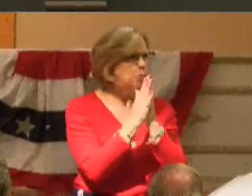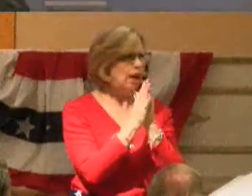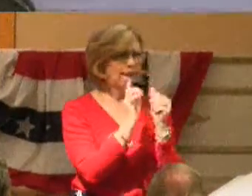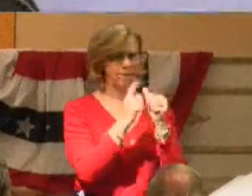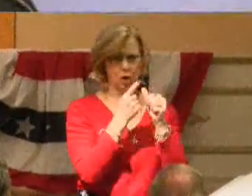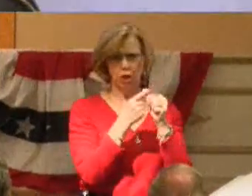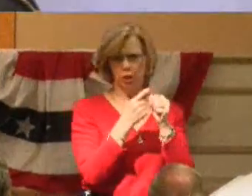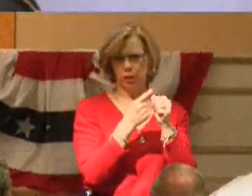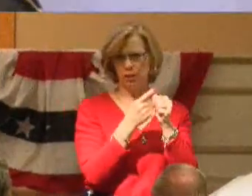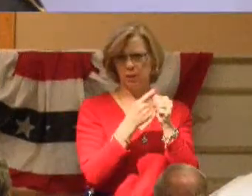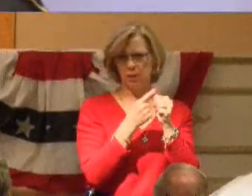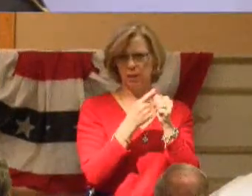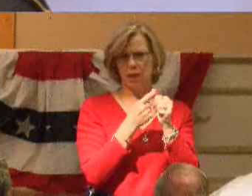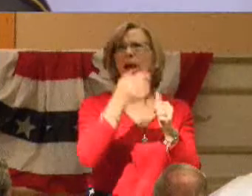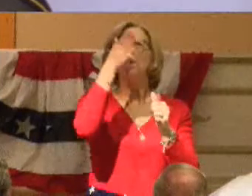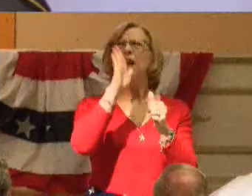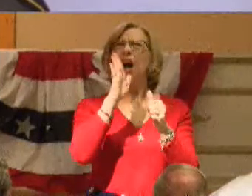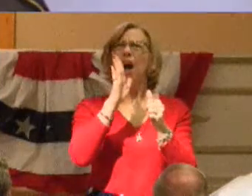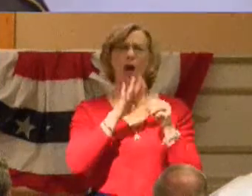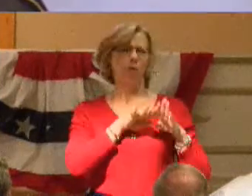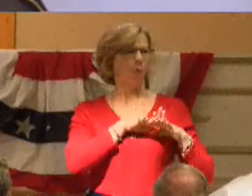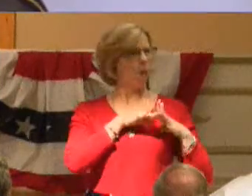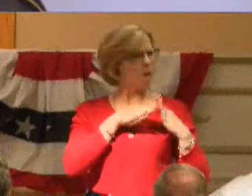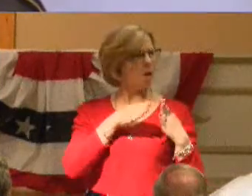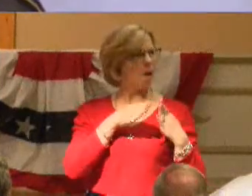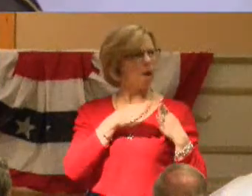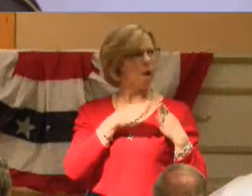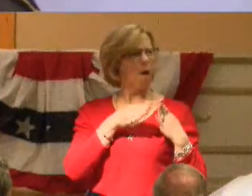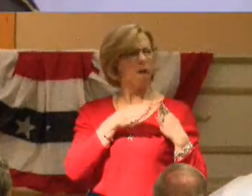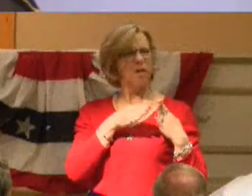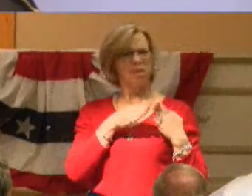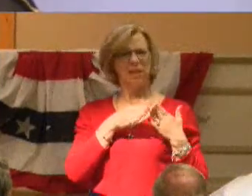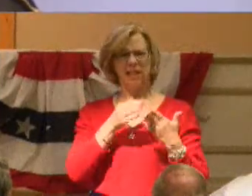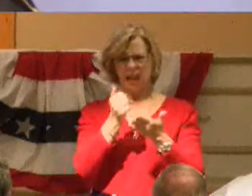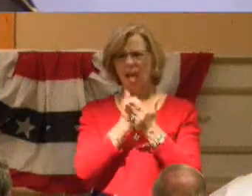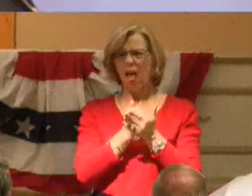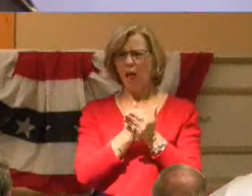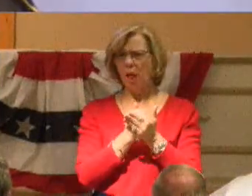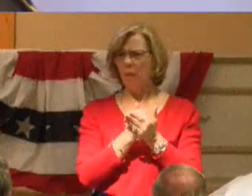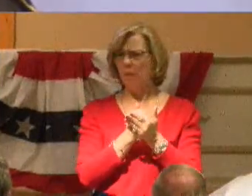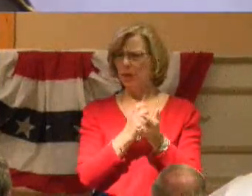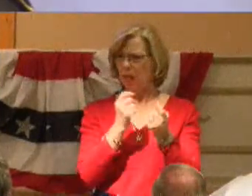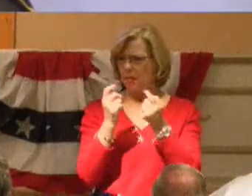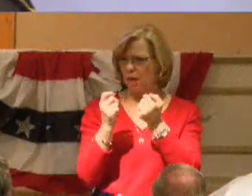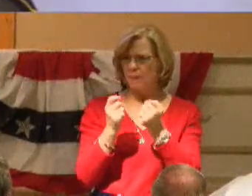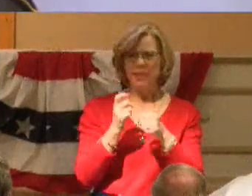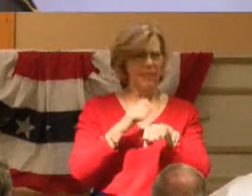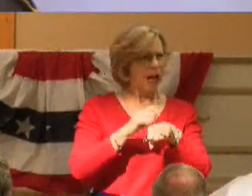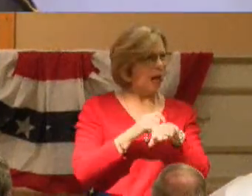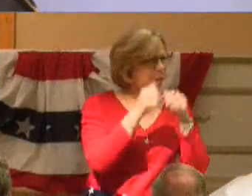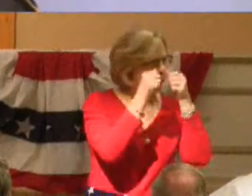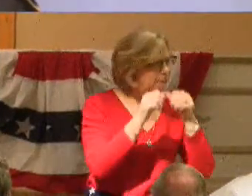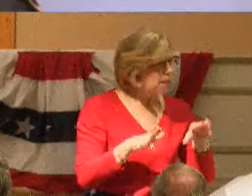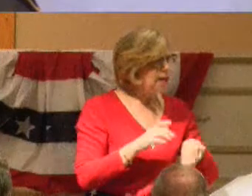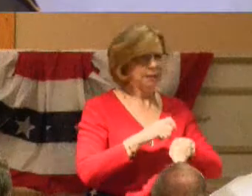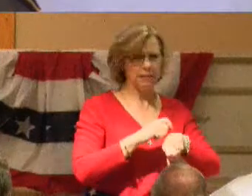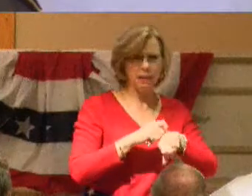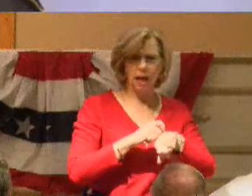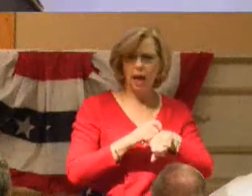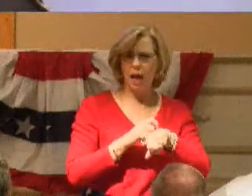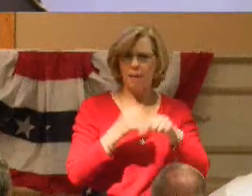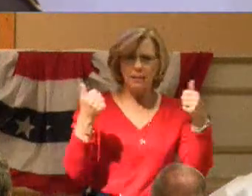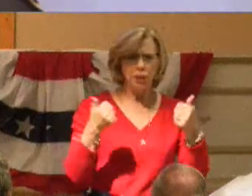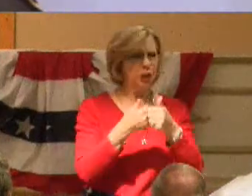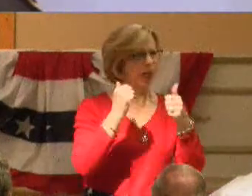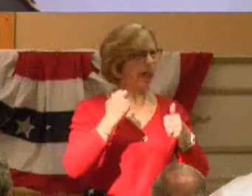together, and that God will be with our moments that we have over the next little bit, that He'll bless it, that He'll use it, that He'll